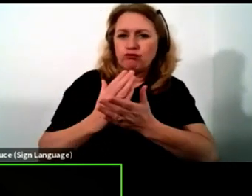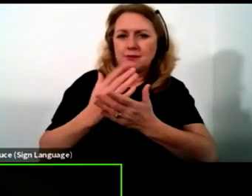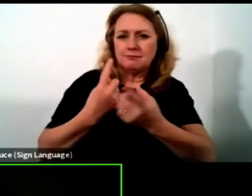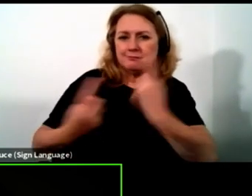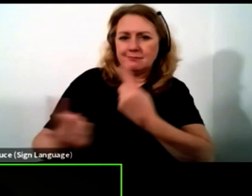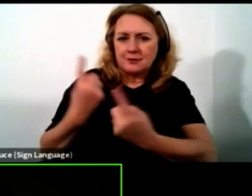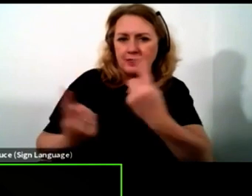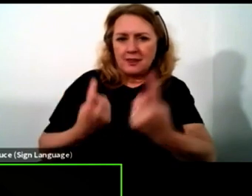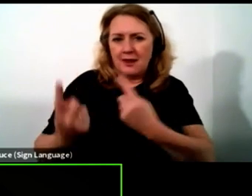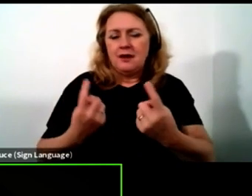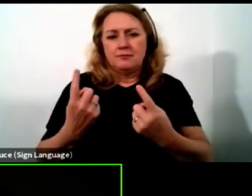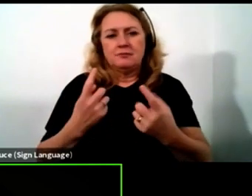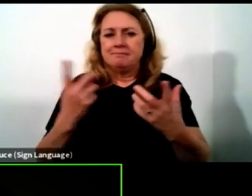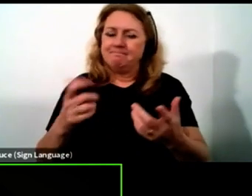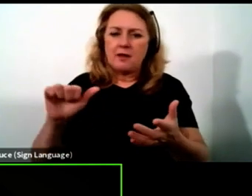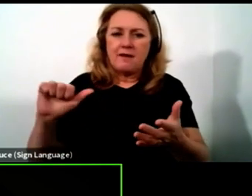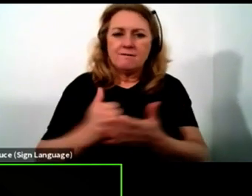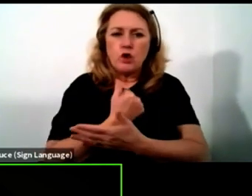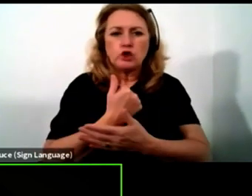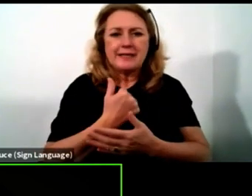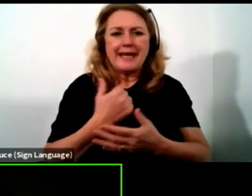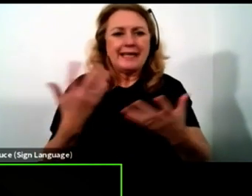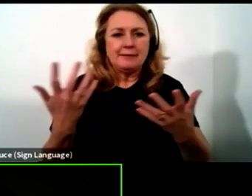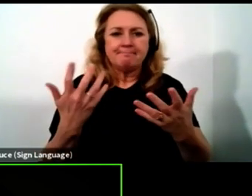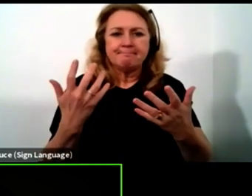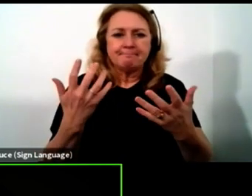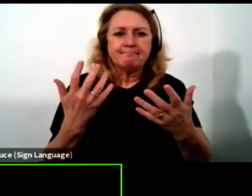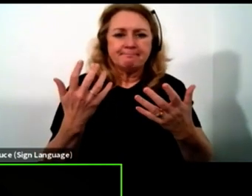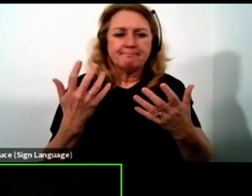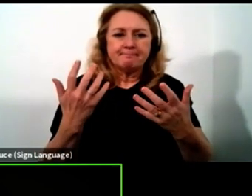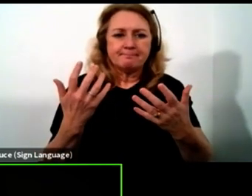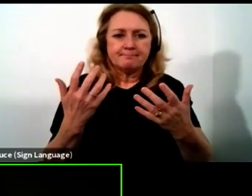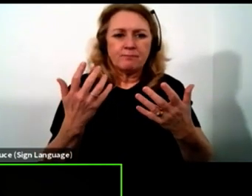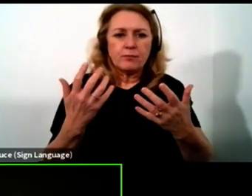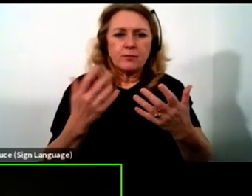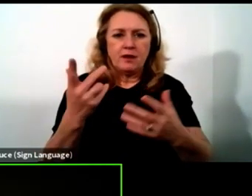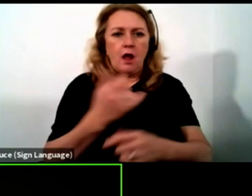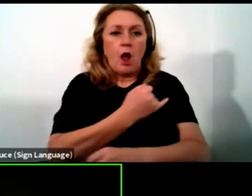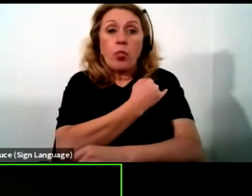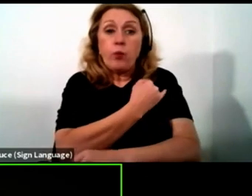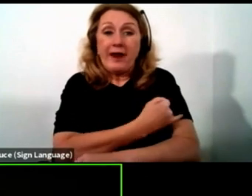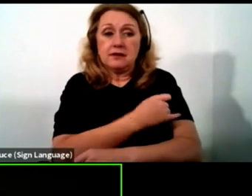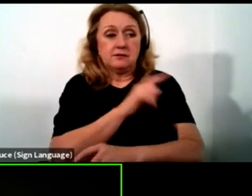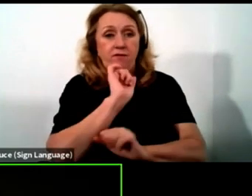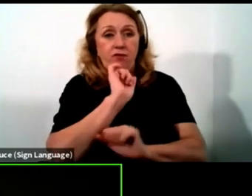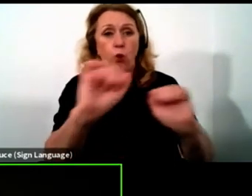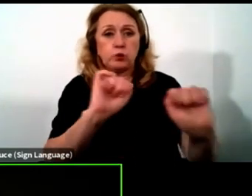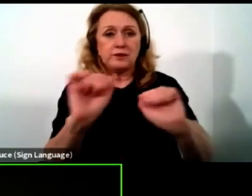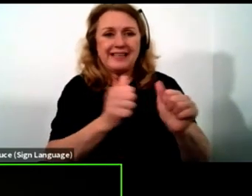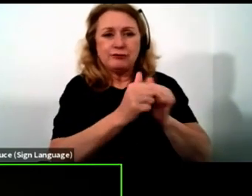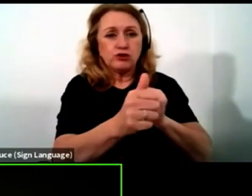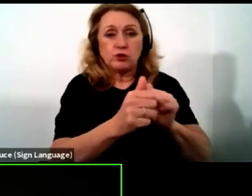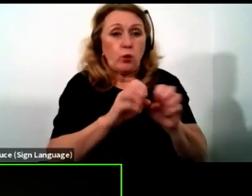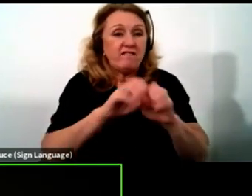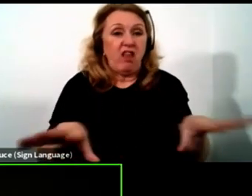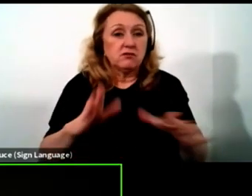institutions. And this is something, unfortunately, we have seen by virtue of the weakness of our institution, we have lost the trust